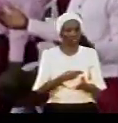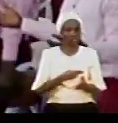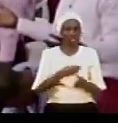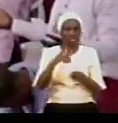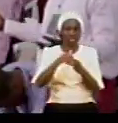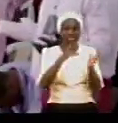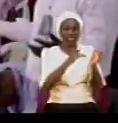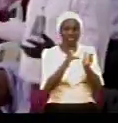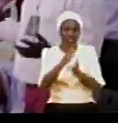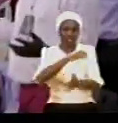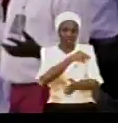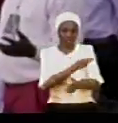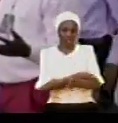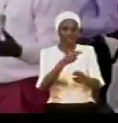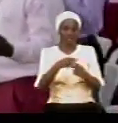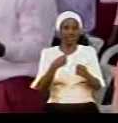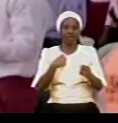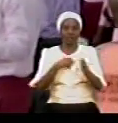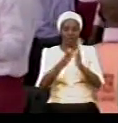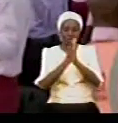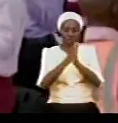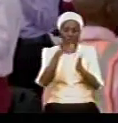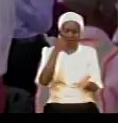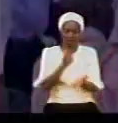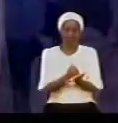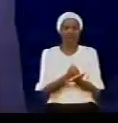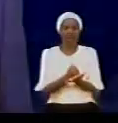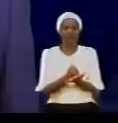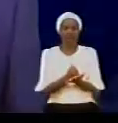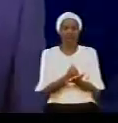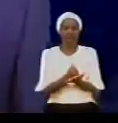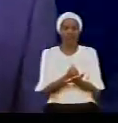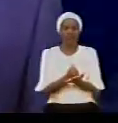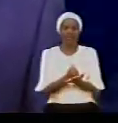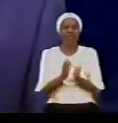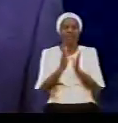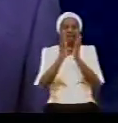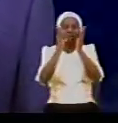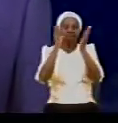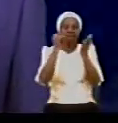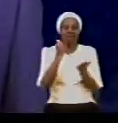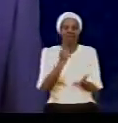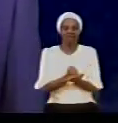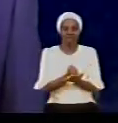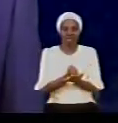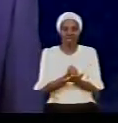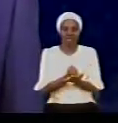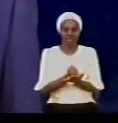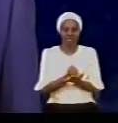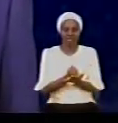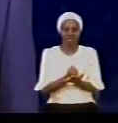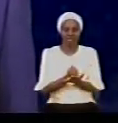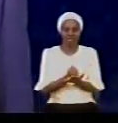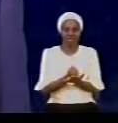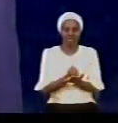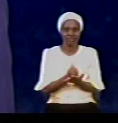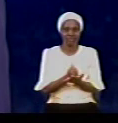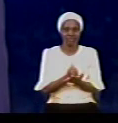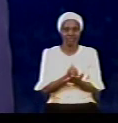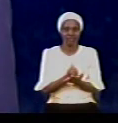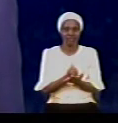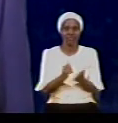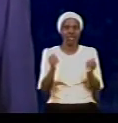And amen. With all that the Lord has done, and from all